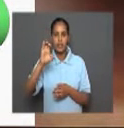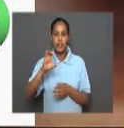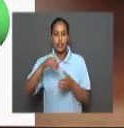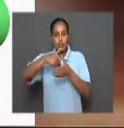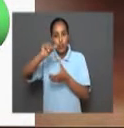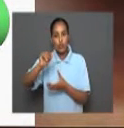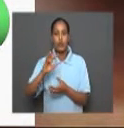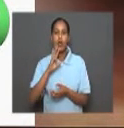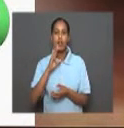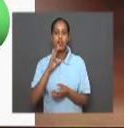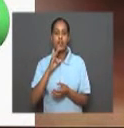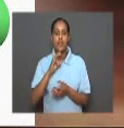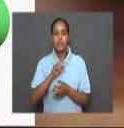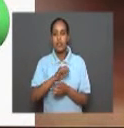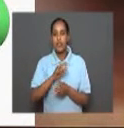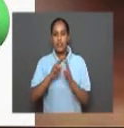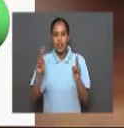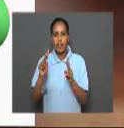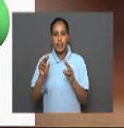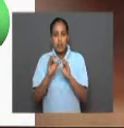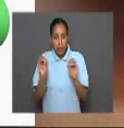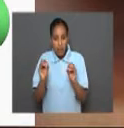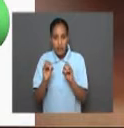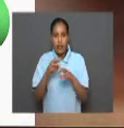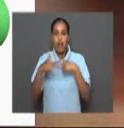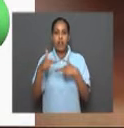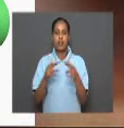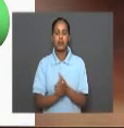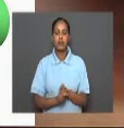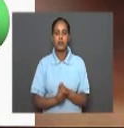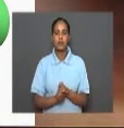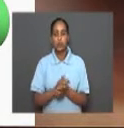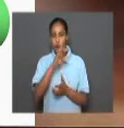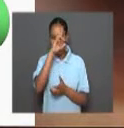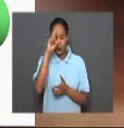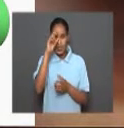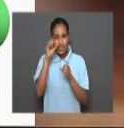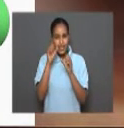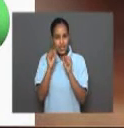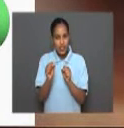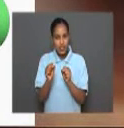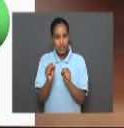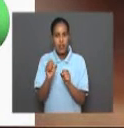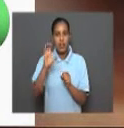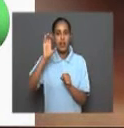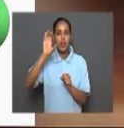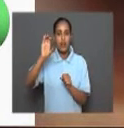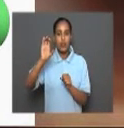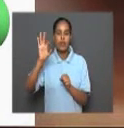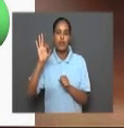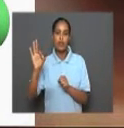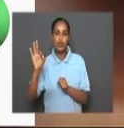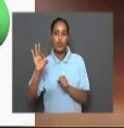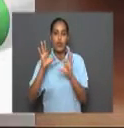water. It is very non-reactive, partly because of the strength of the